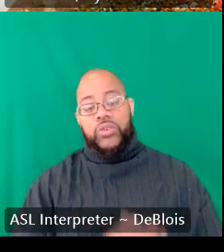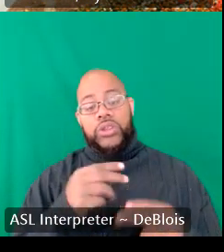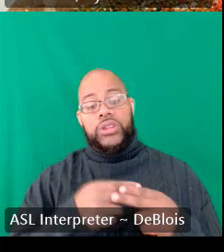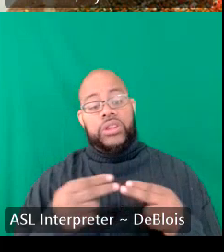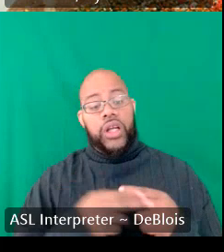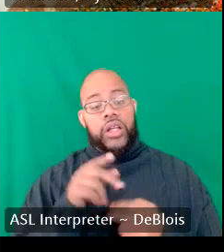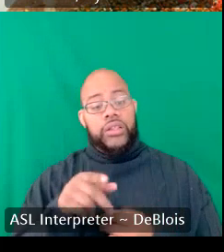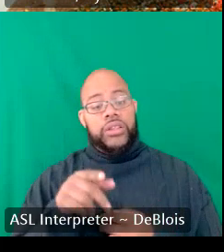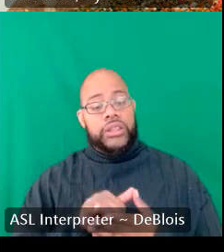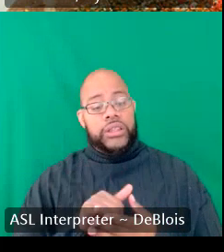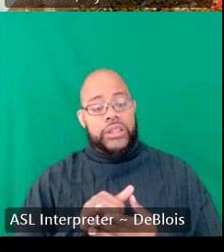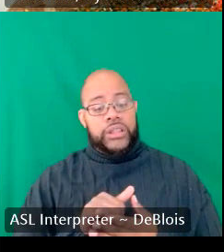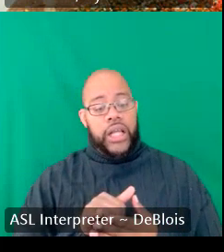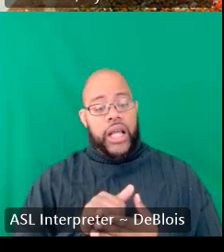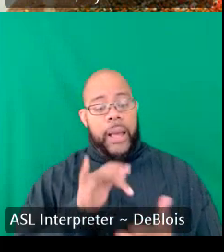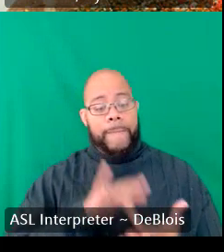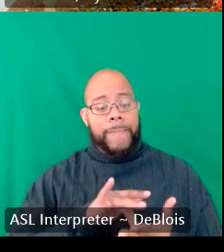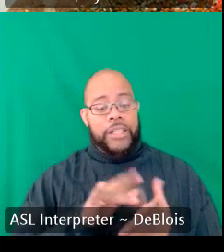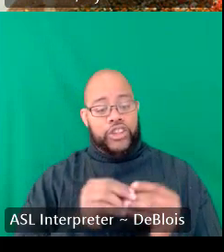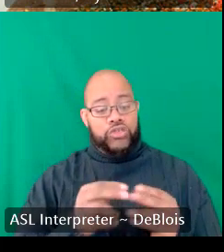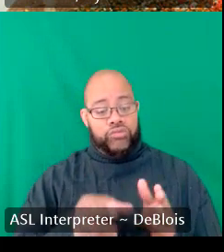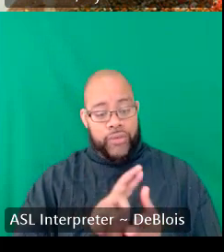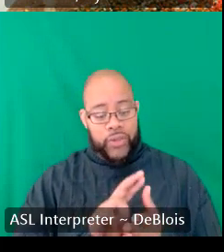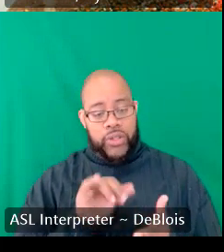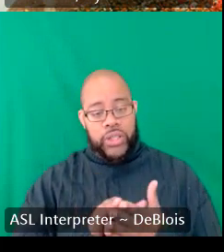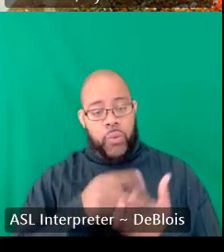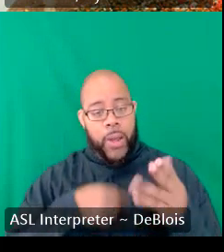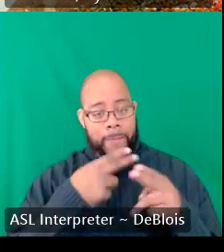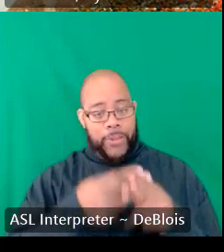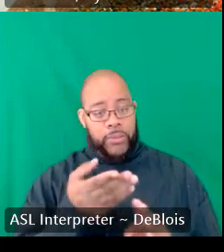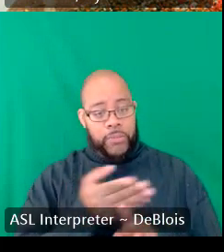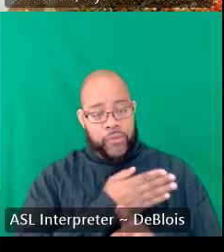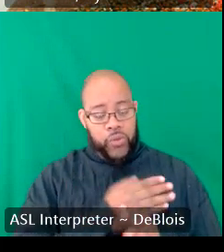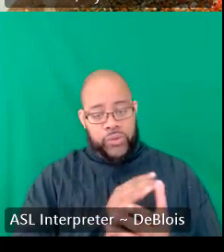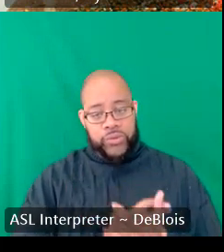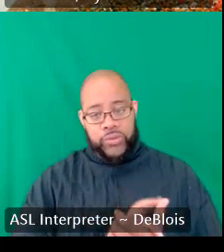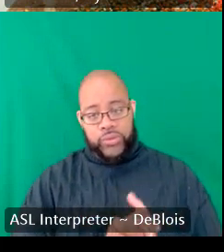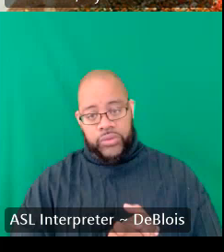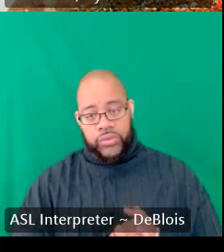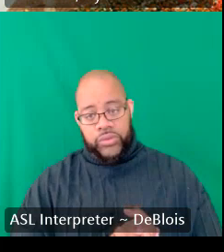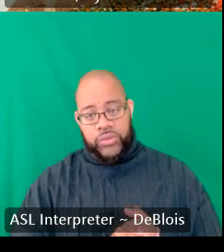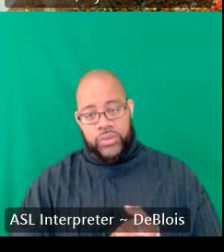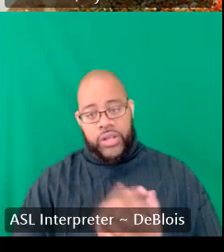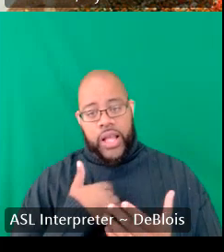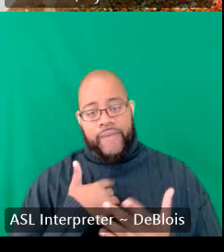mid-session review. And this is what I mentioned earlier. There are updates